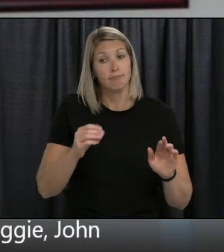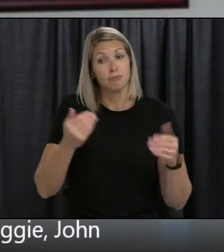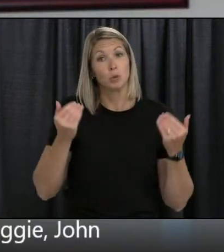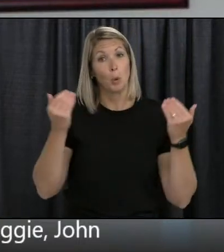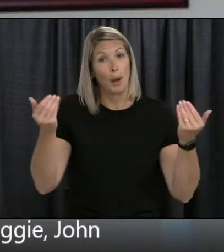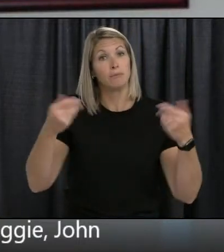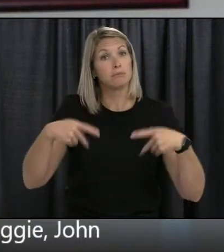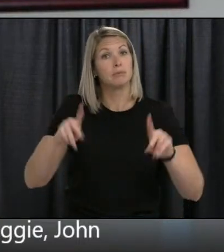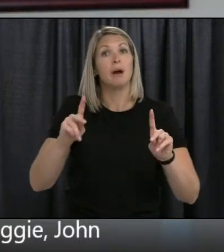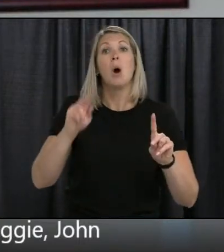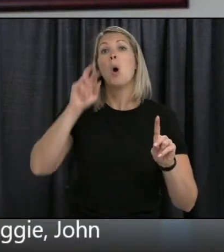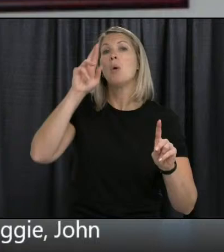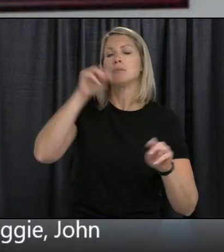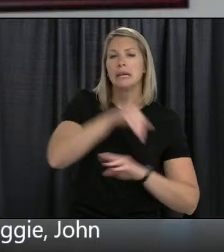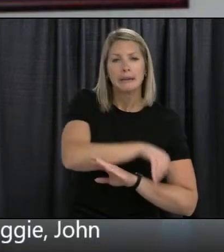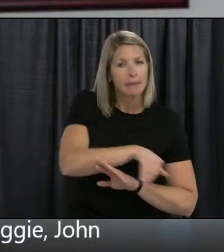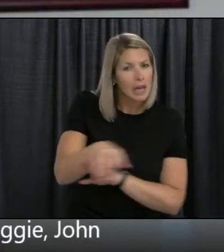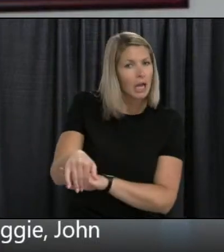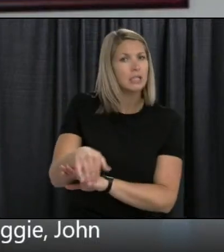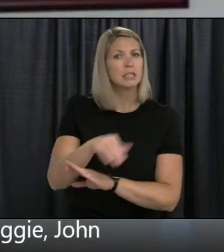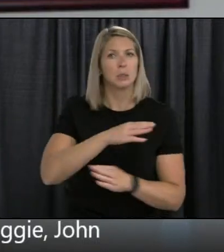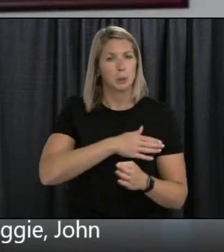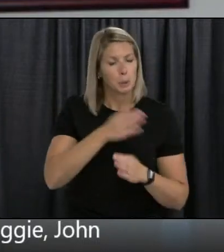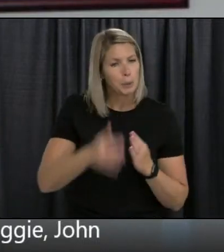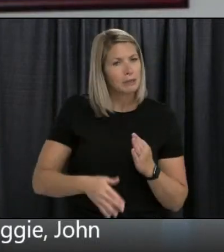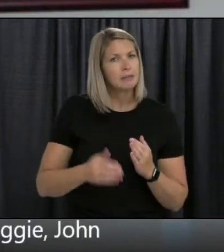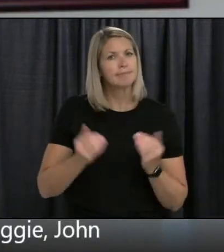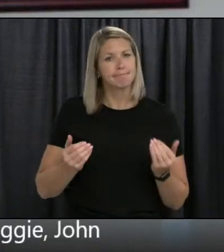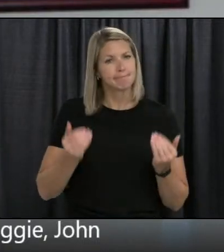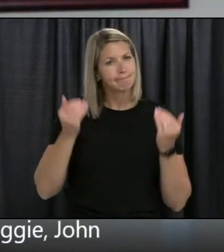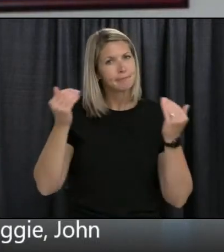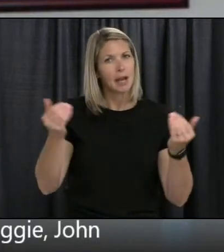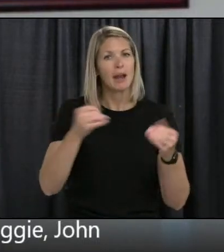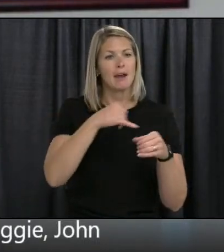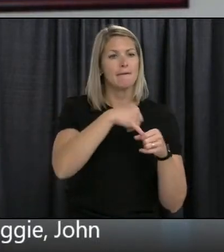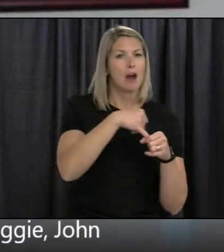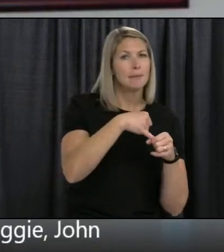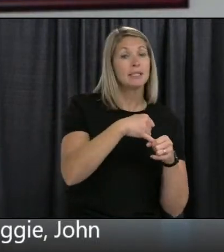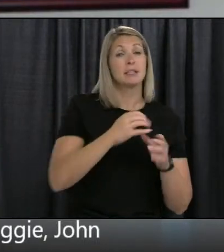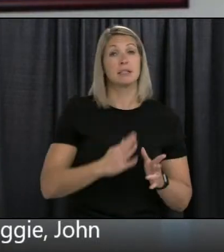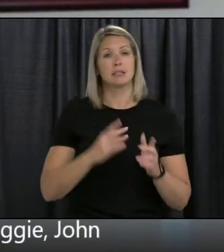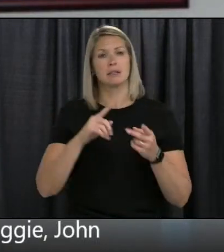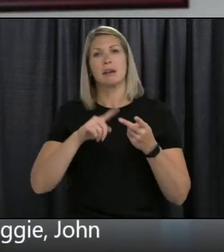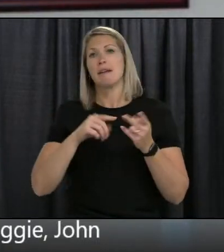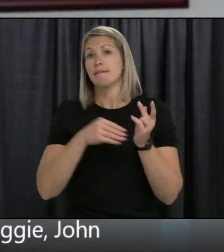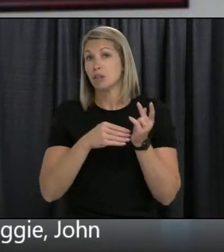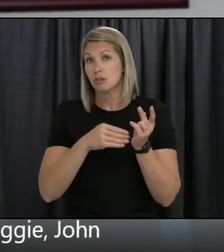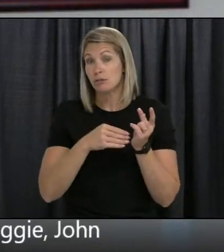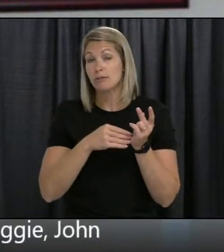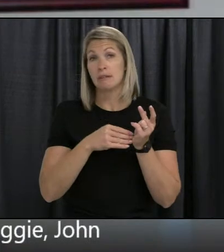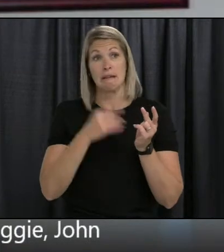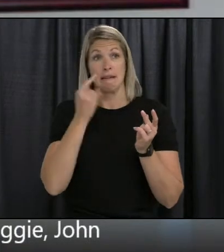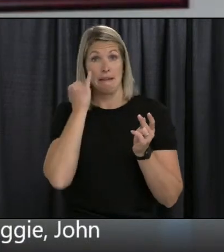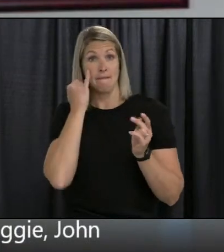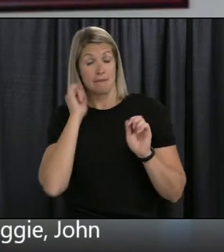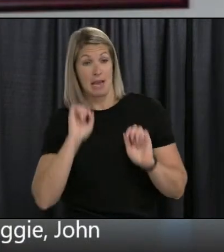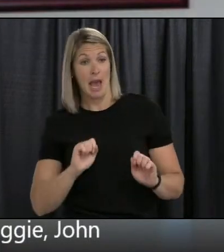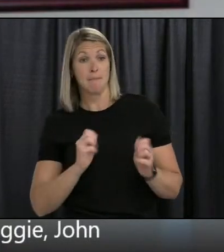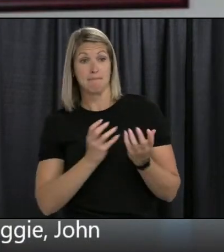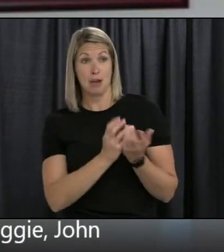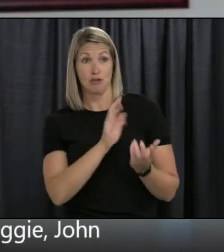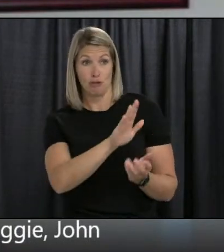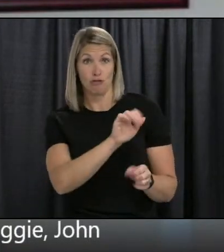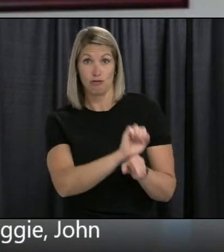in the evenings and on weekends doing just that. Pharmacists and physicians, it is well within their scope.